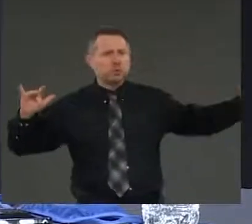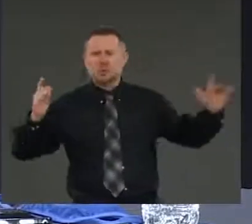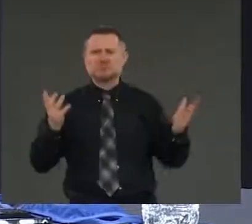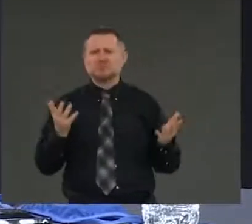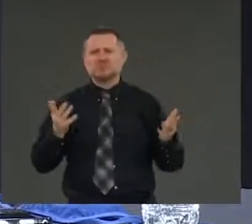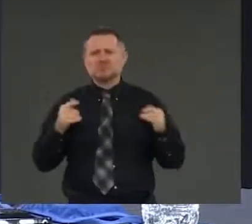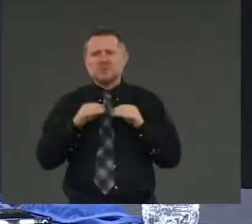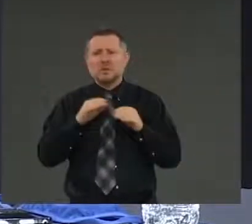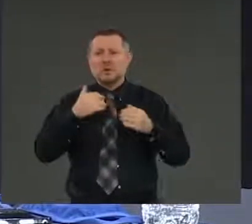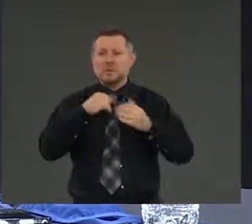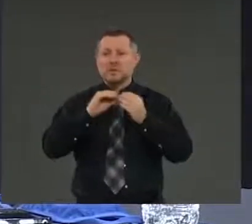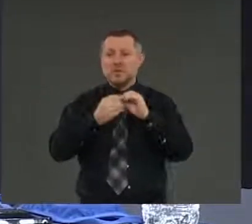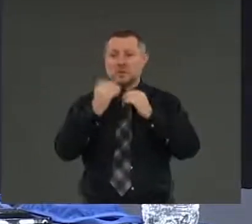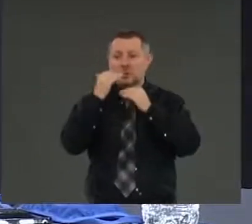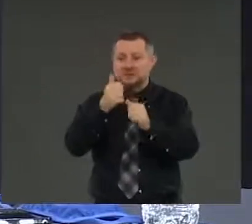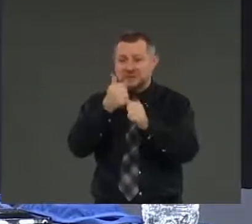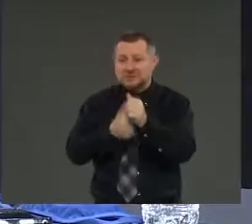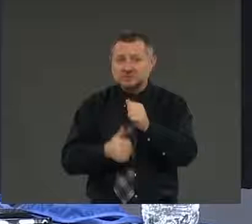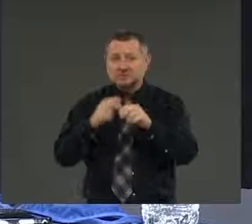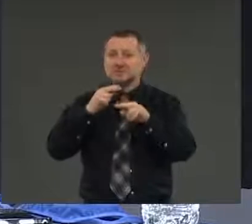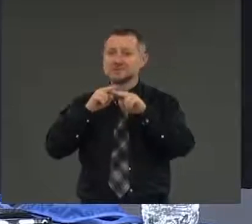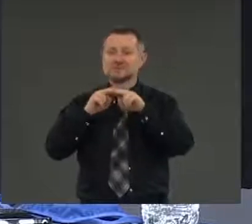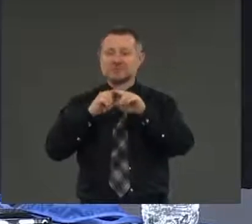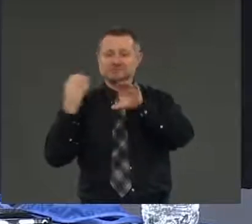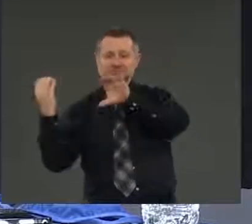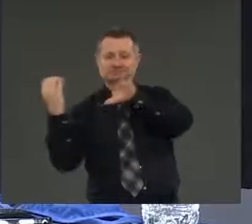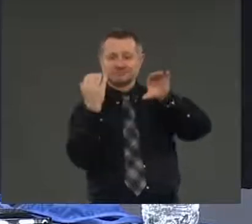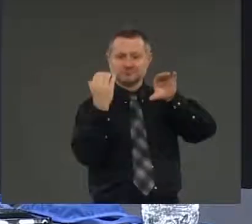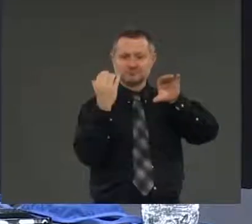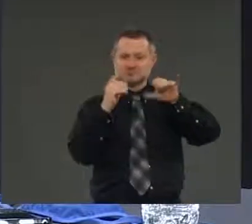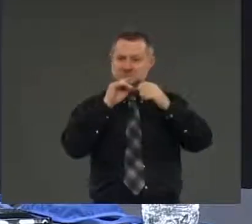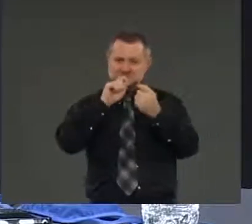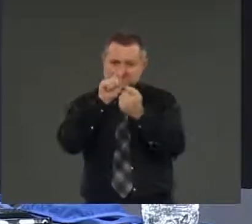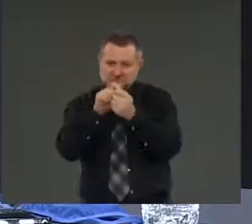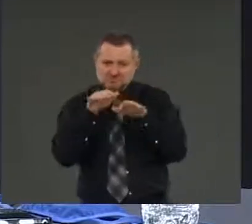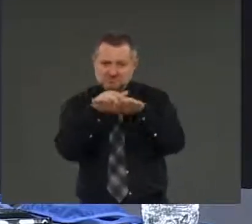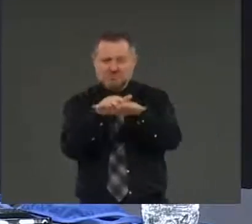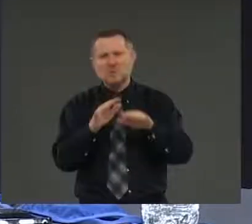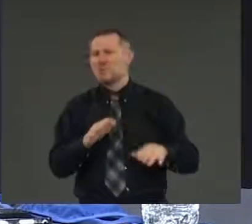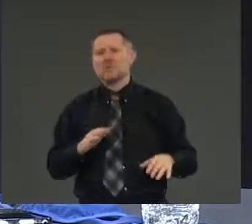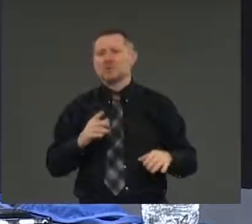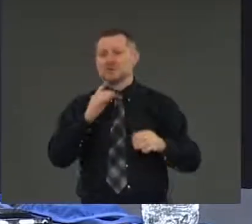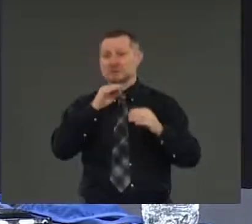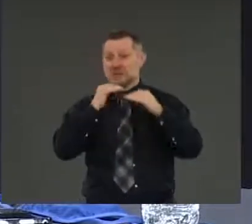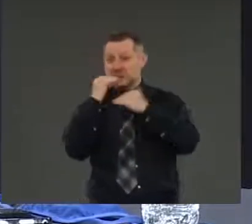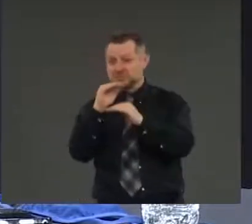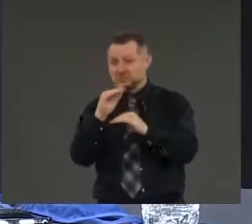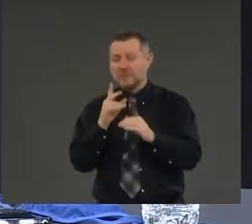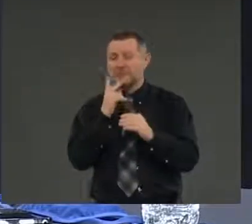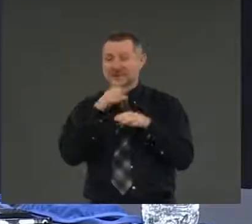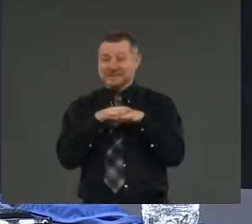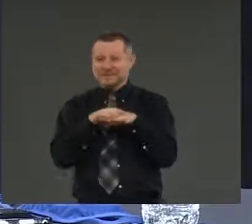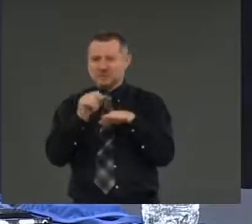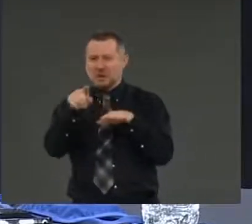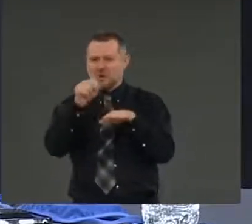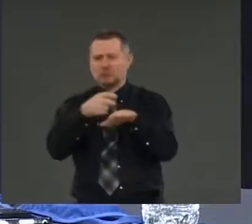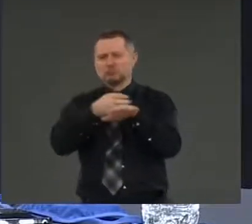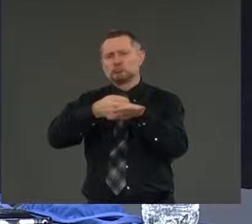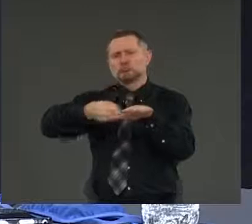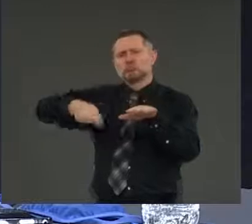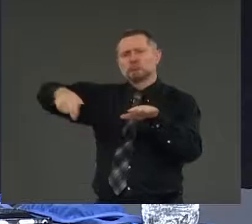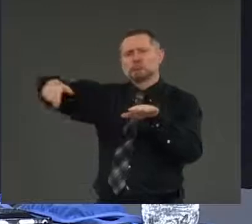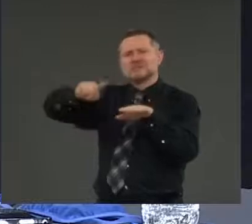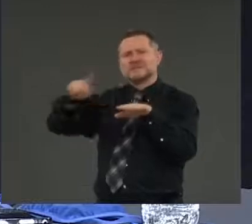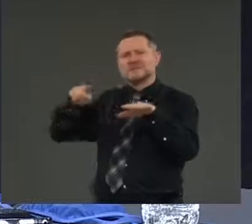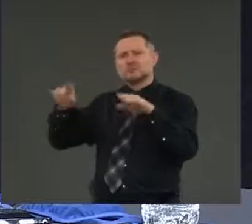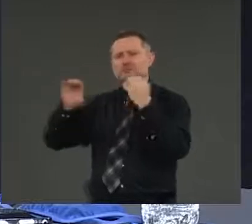of people that can get in, but like when you get to an elevator, you see 8 people get into the elevator, you may sometimes say, hold on, I'm going to wait for the next one.